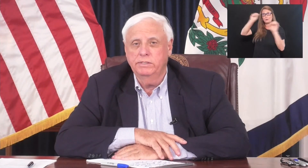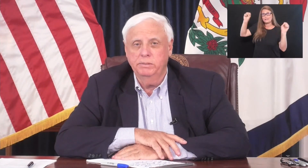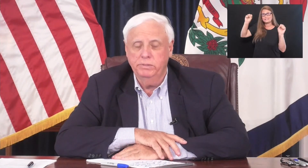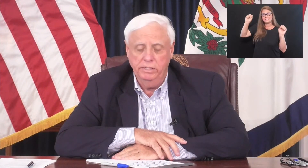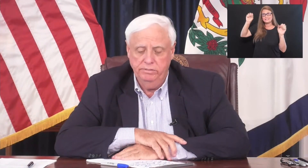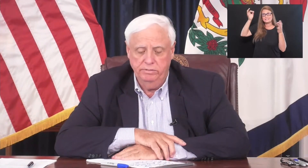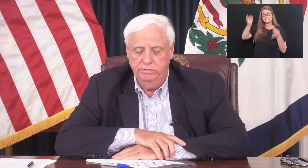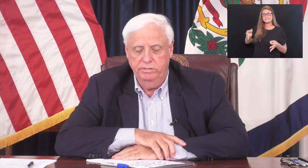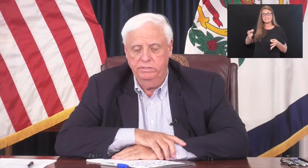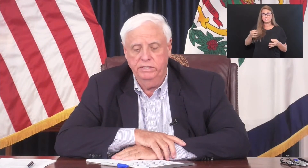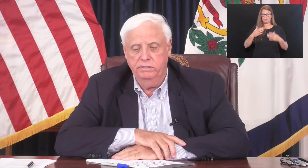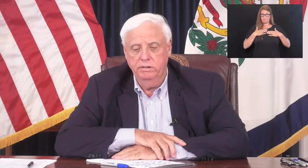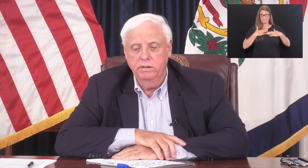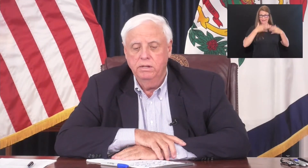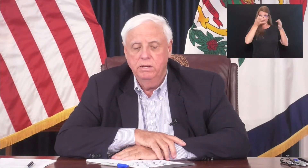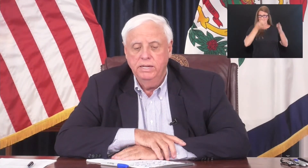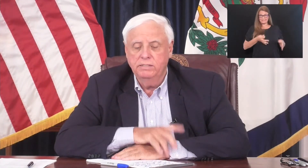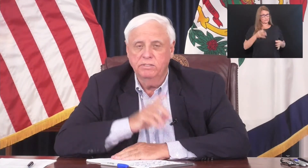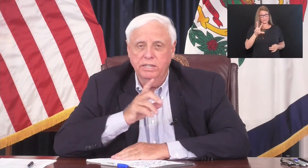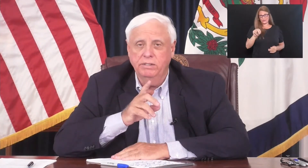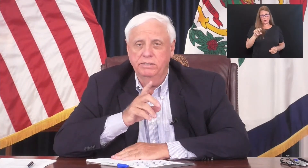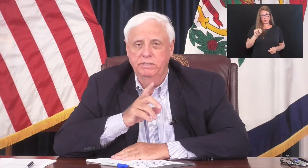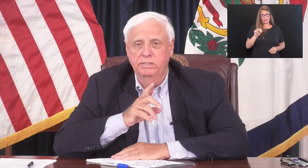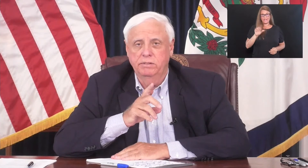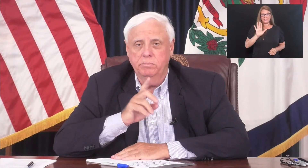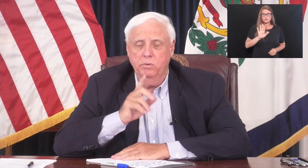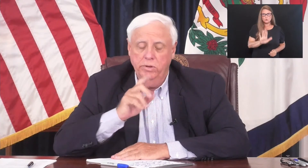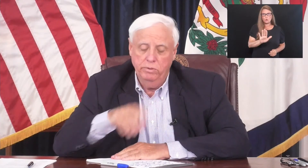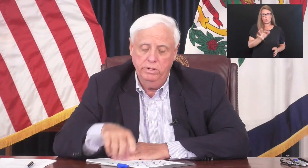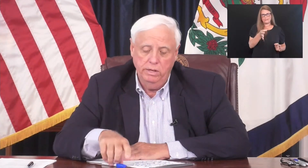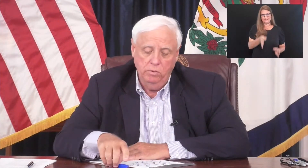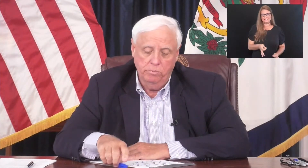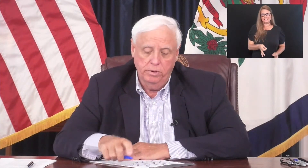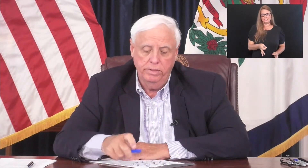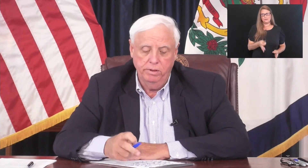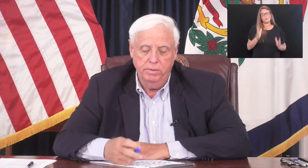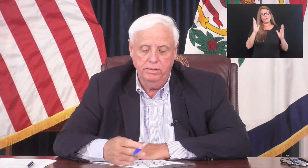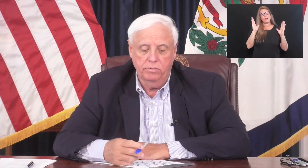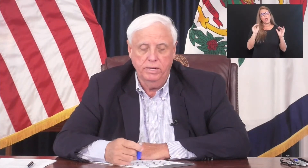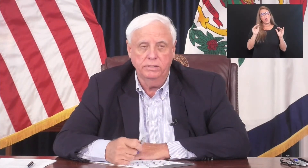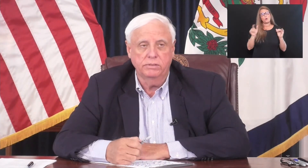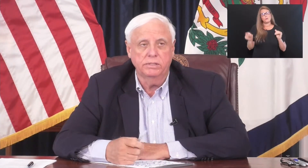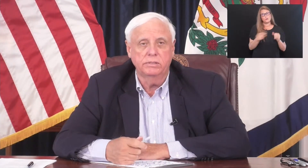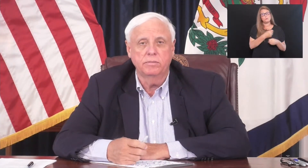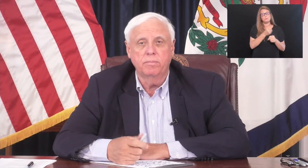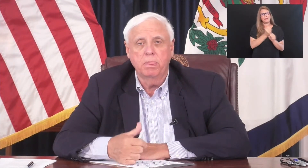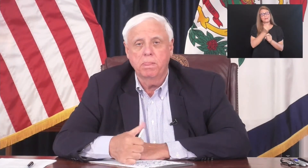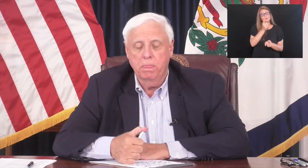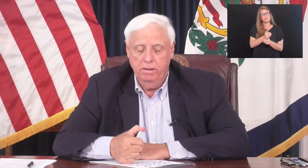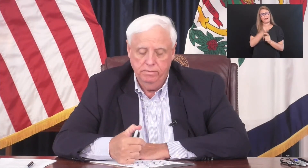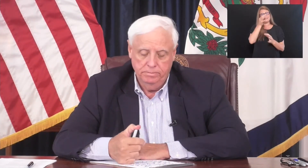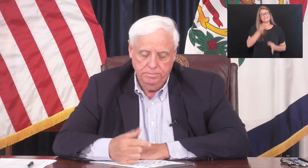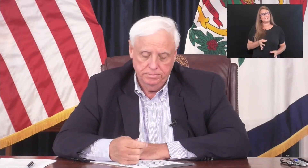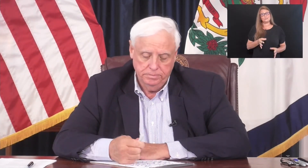It's not Jim Justice's decision. It's their decision, but we really hope and pray they'll make the right decision.